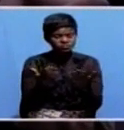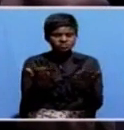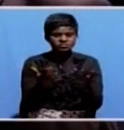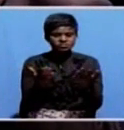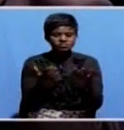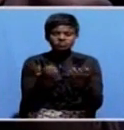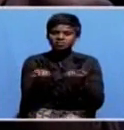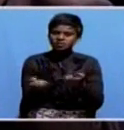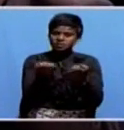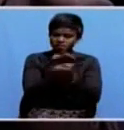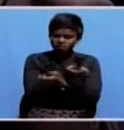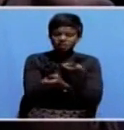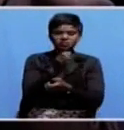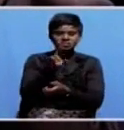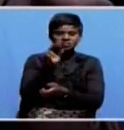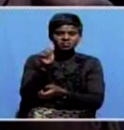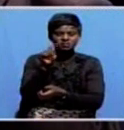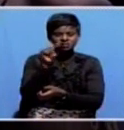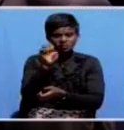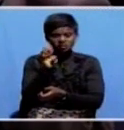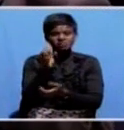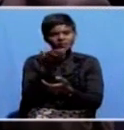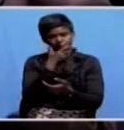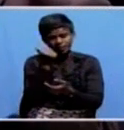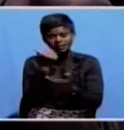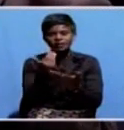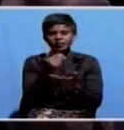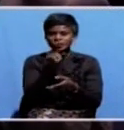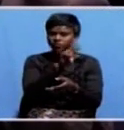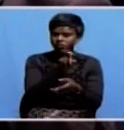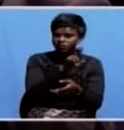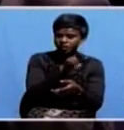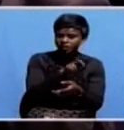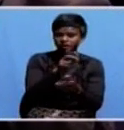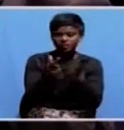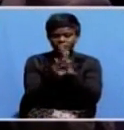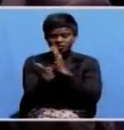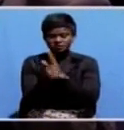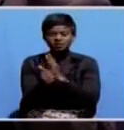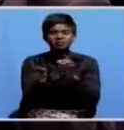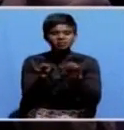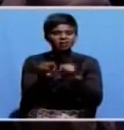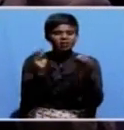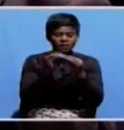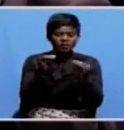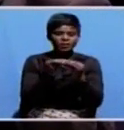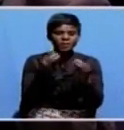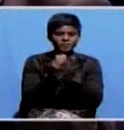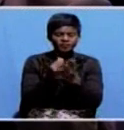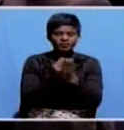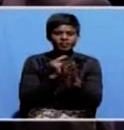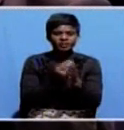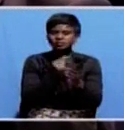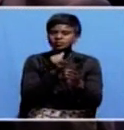The exchange rate went up, but there was more money. You didn't have